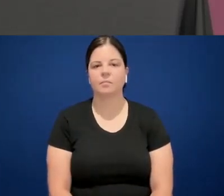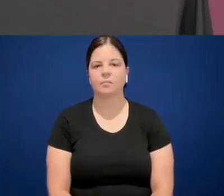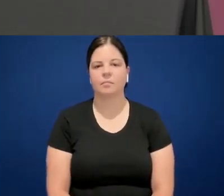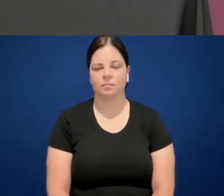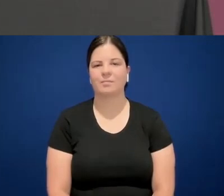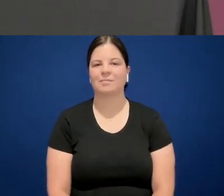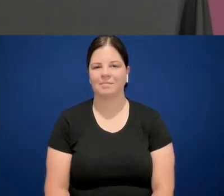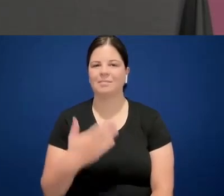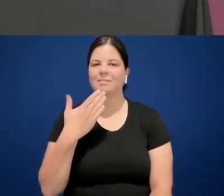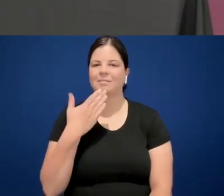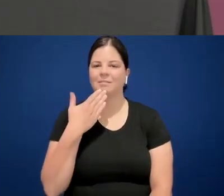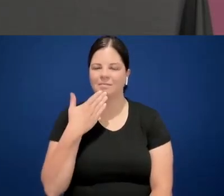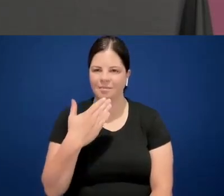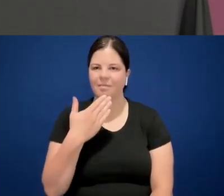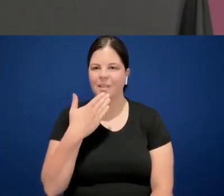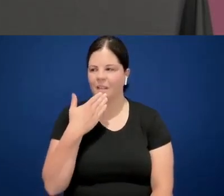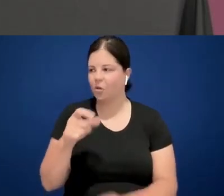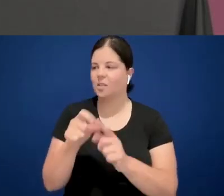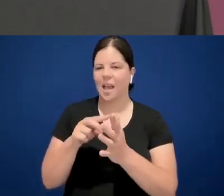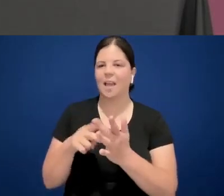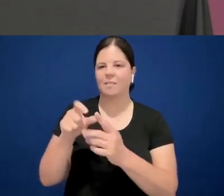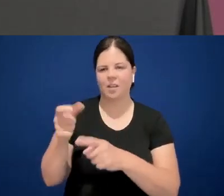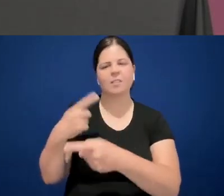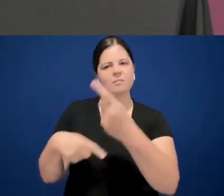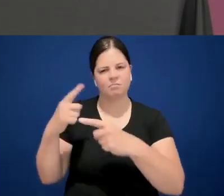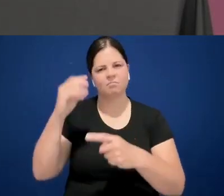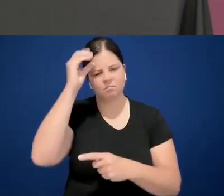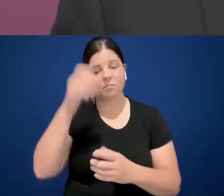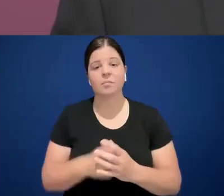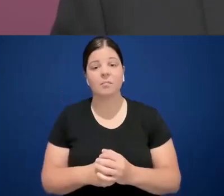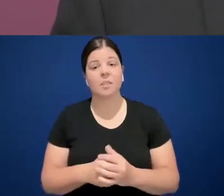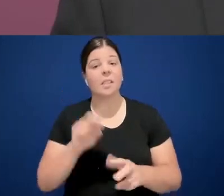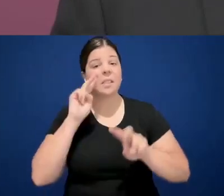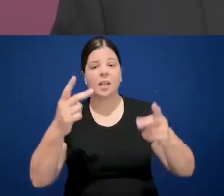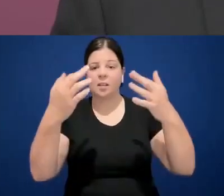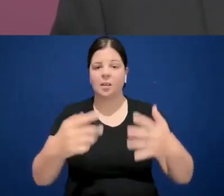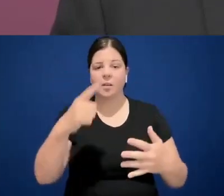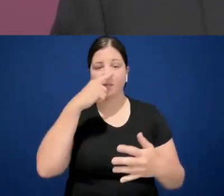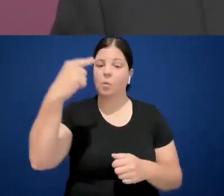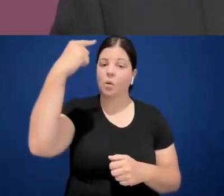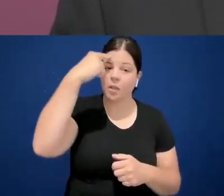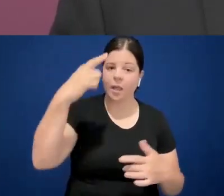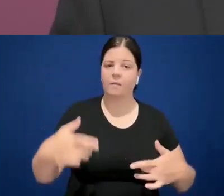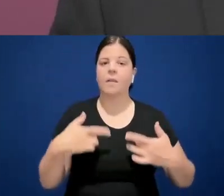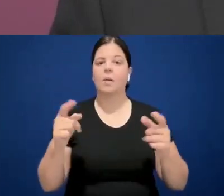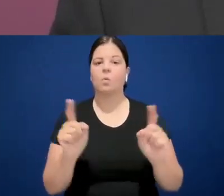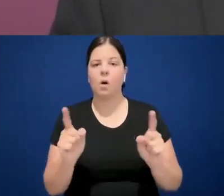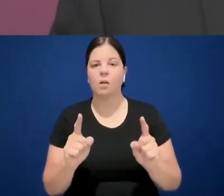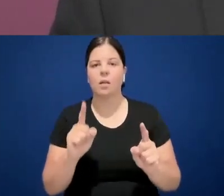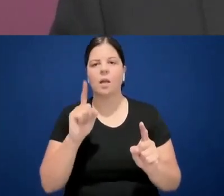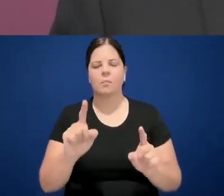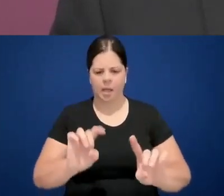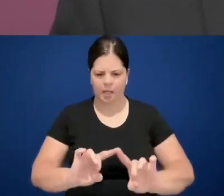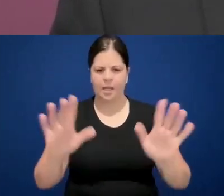Thank you for your insights, David. So that's what people think and feel about corruption. But what does the hard data tell